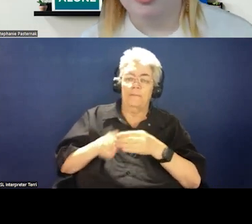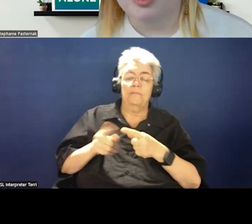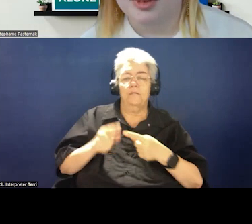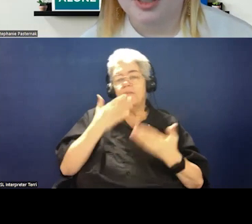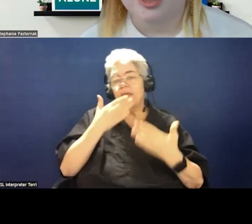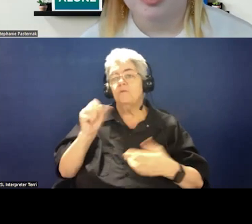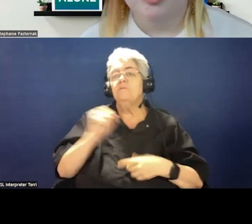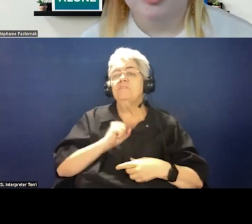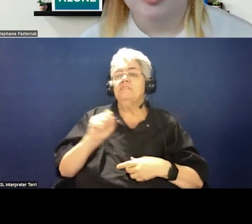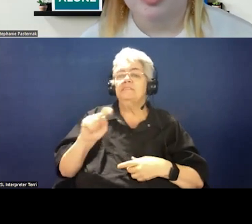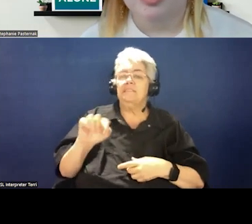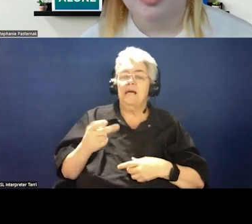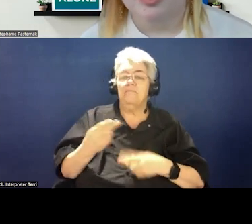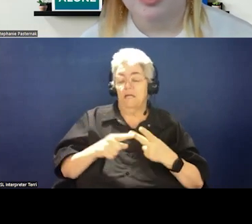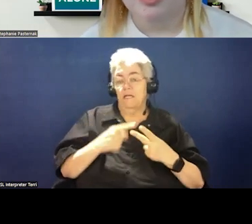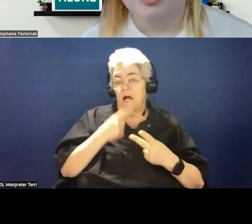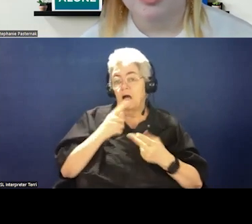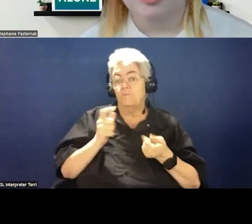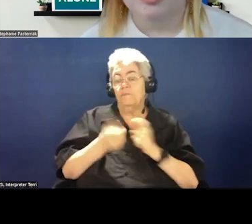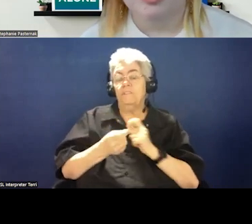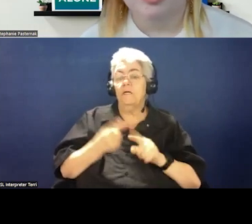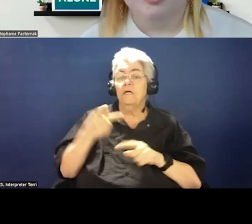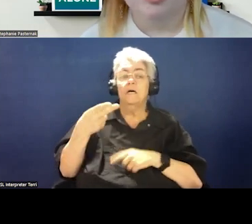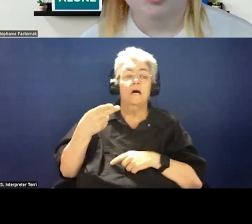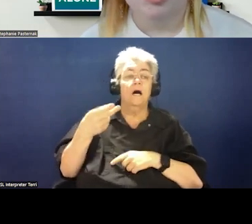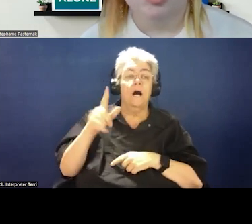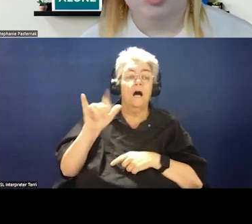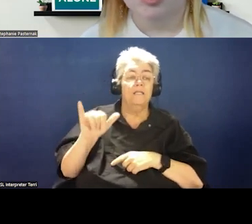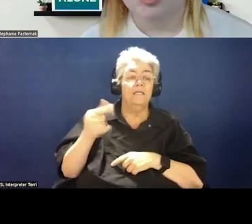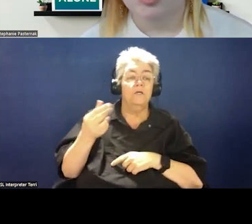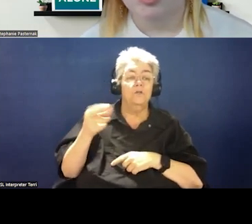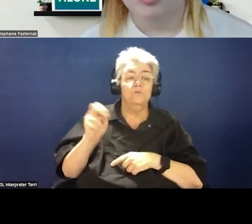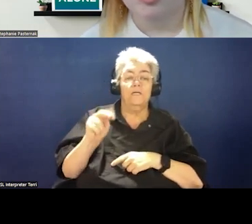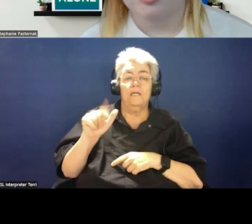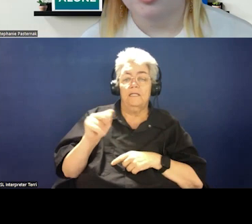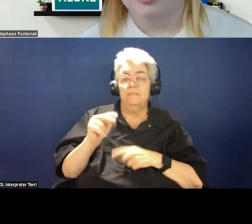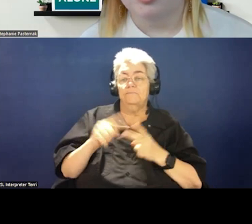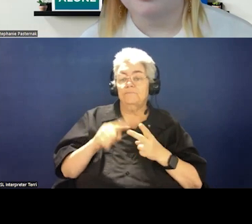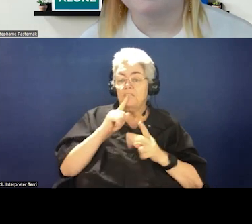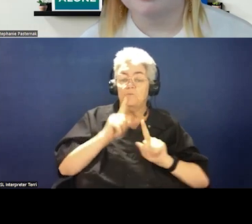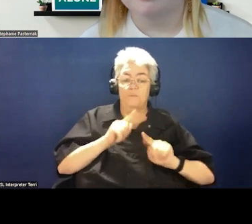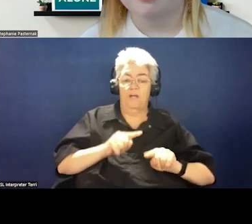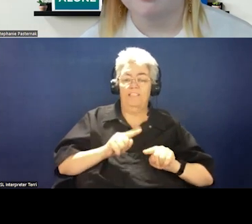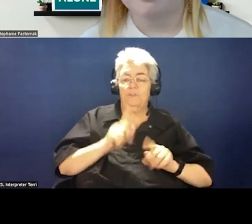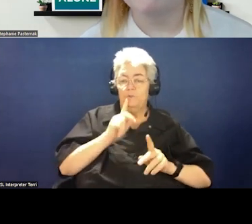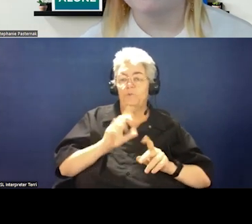remiss, our colleague Brandon is responding to some of the questions in the chat, and Brandon is the mastermind behind all of this and has